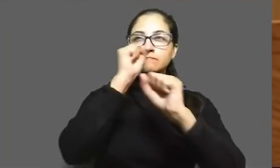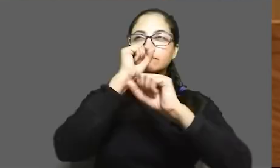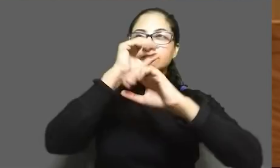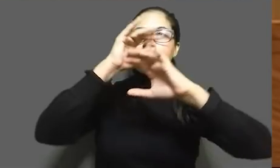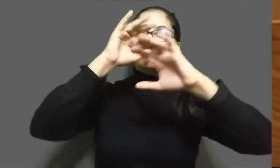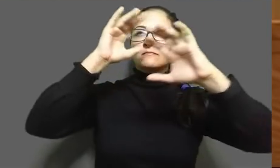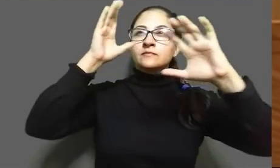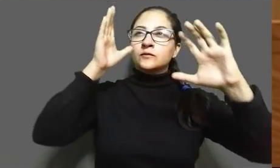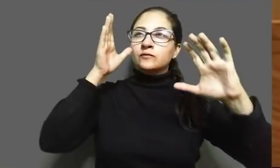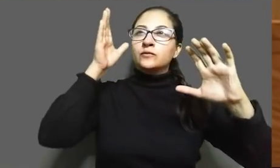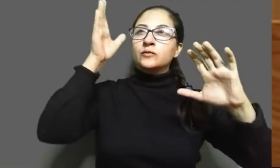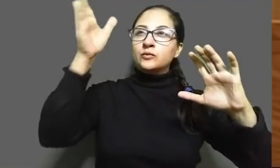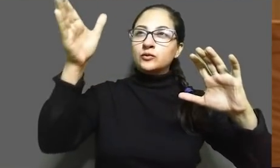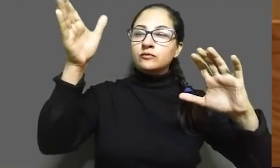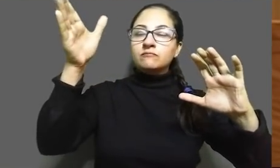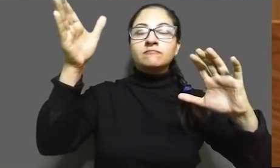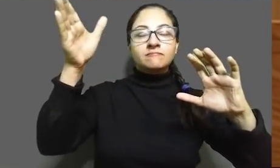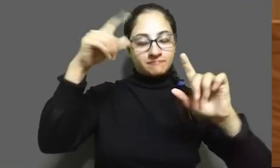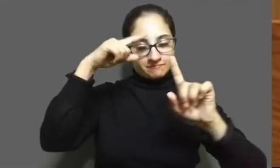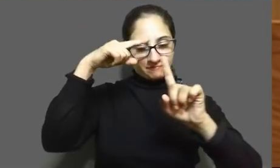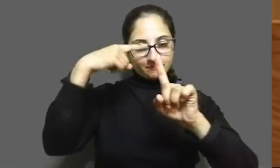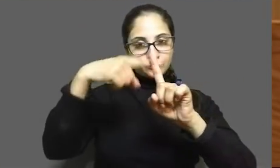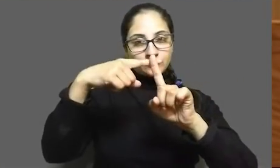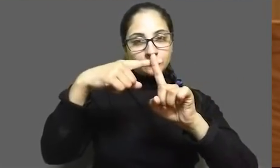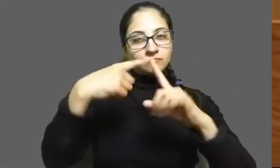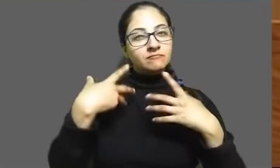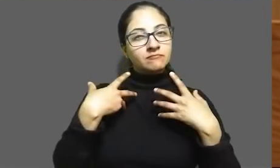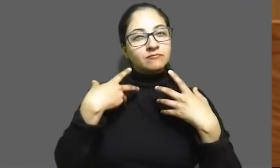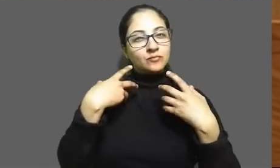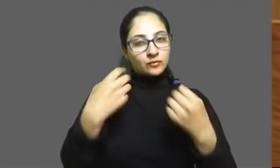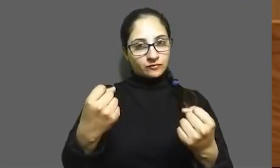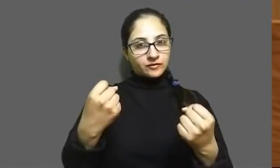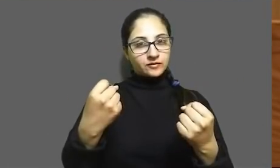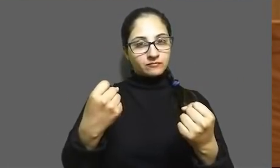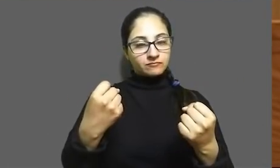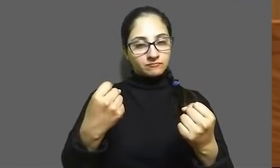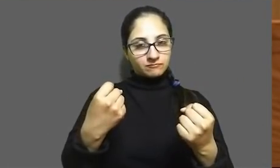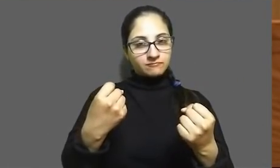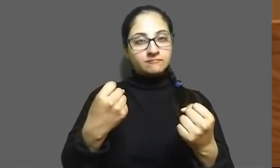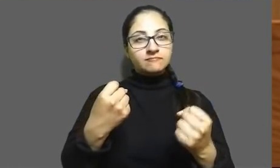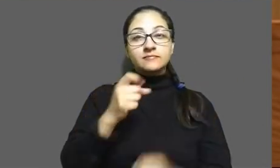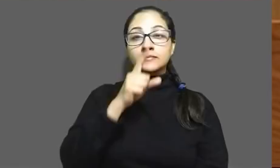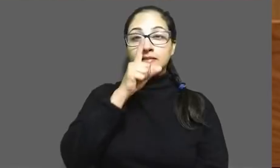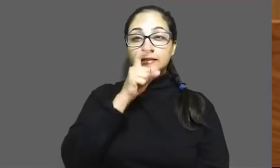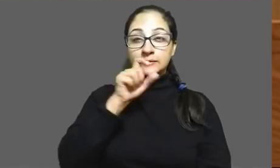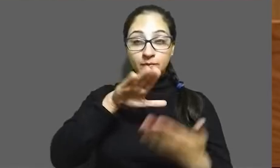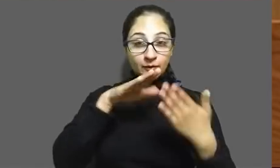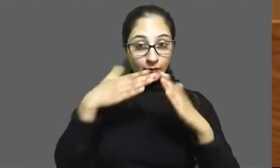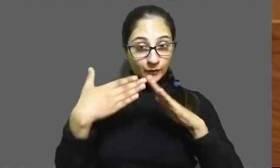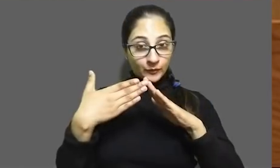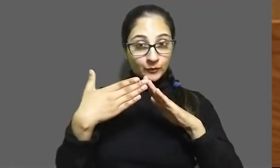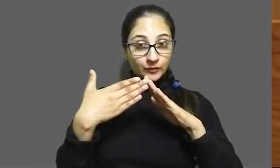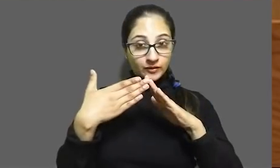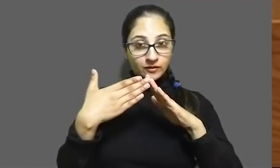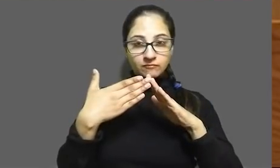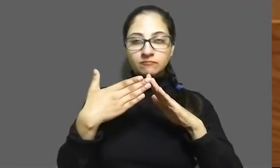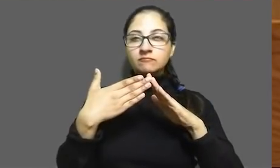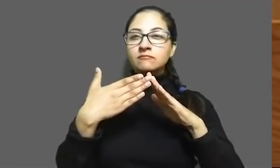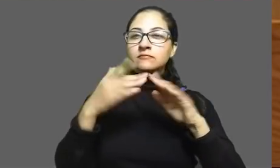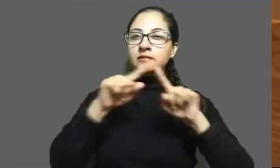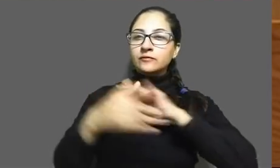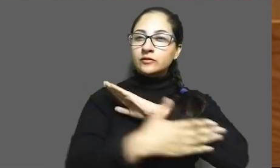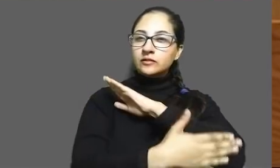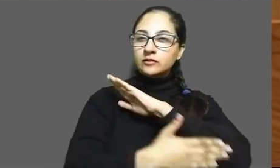And I have to say that as I look to the future, I have a deep sense of confidence that the Jamaat around the